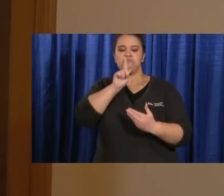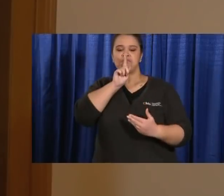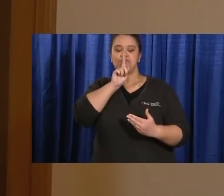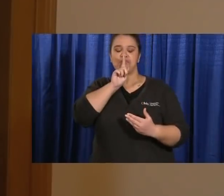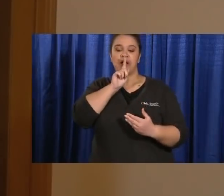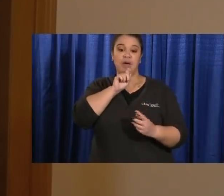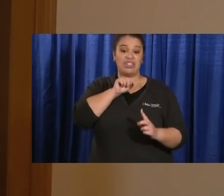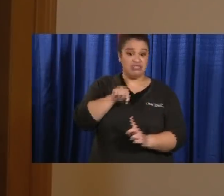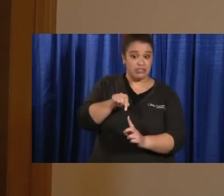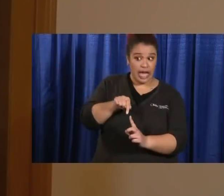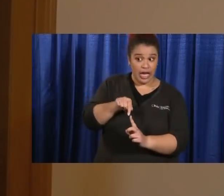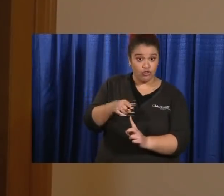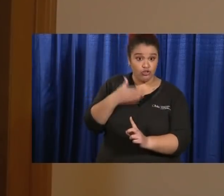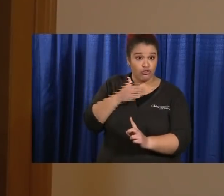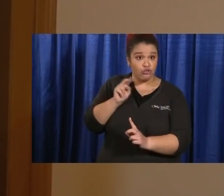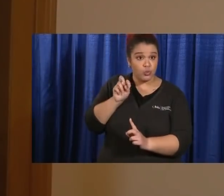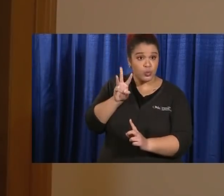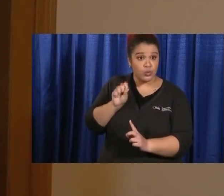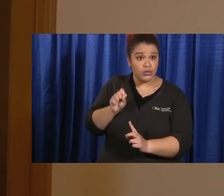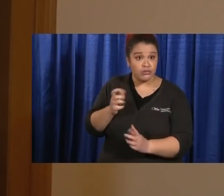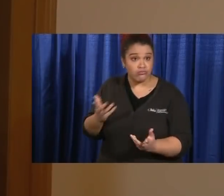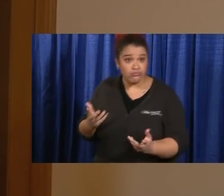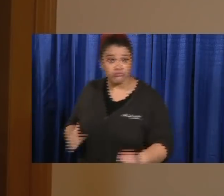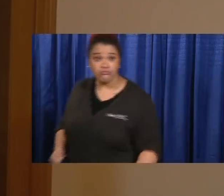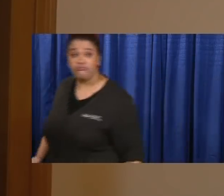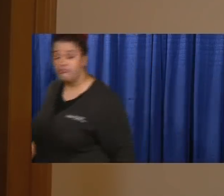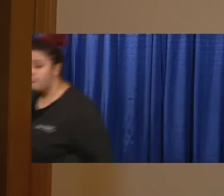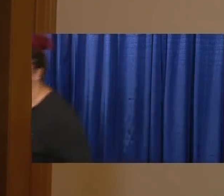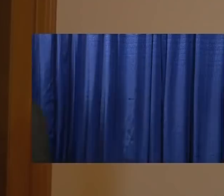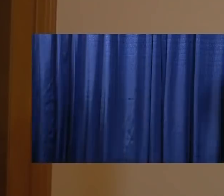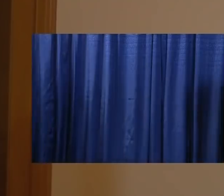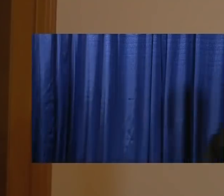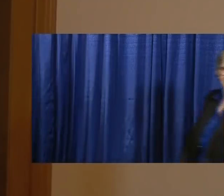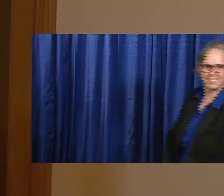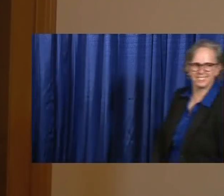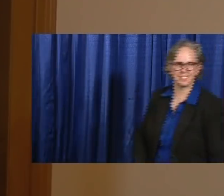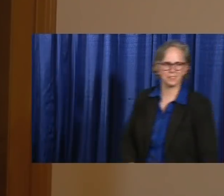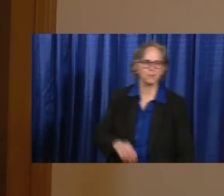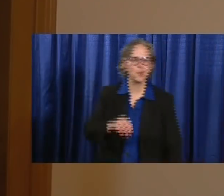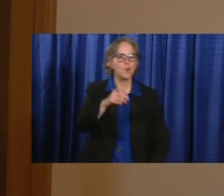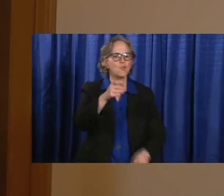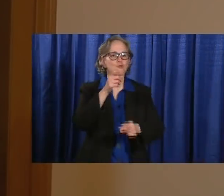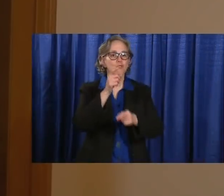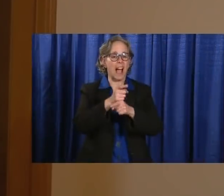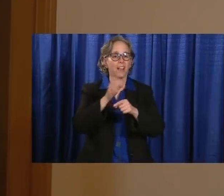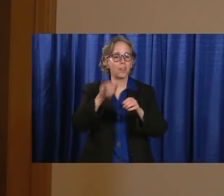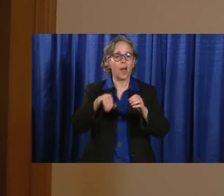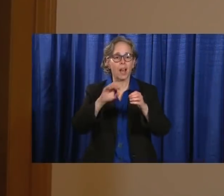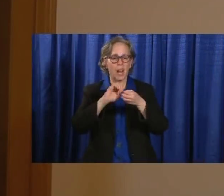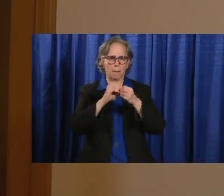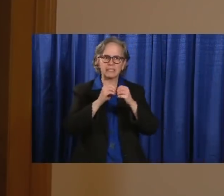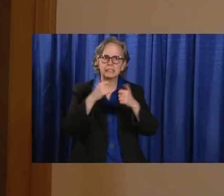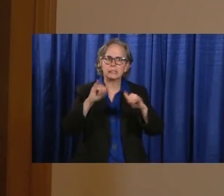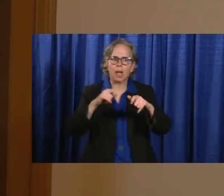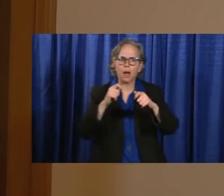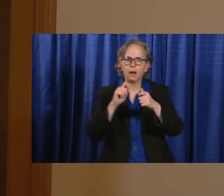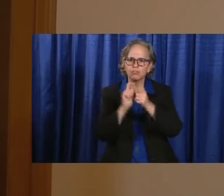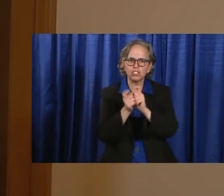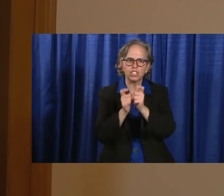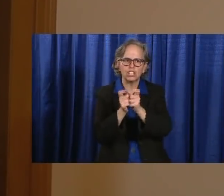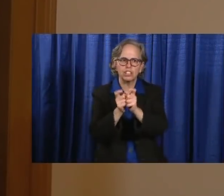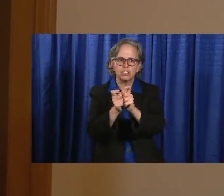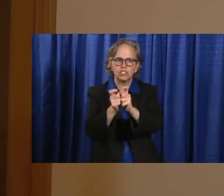So, those numbers are still morphing as well. In terms of we still don't have enough of our population to